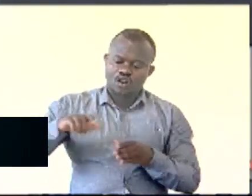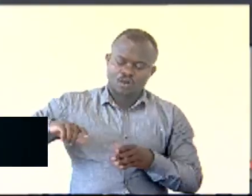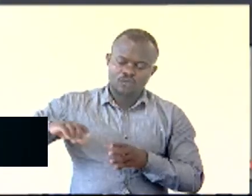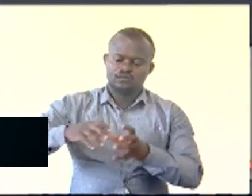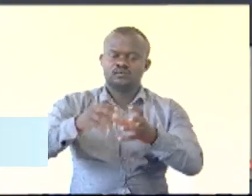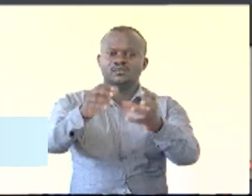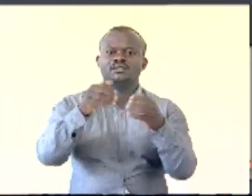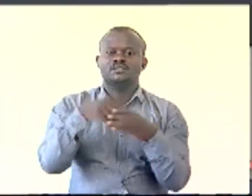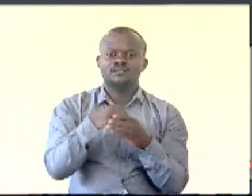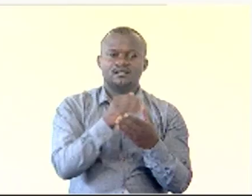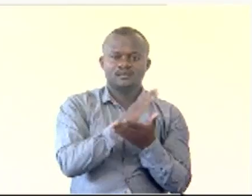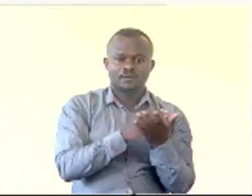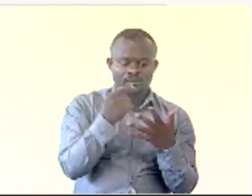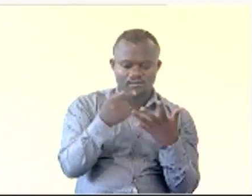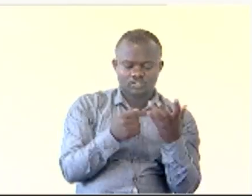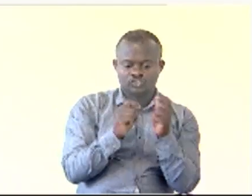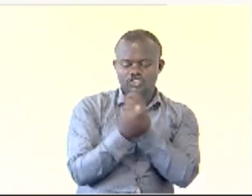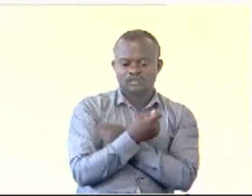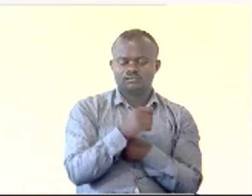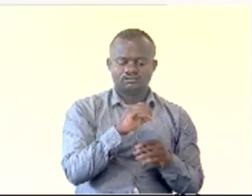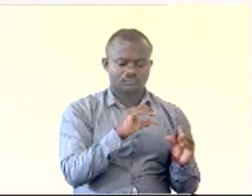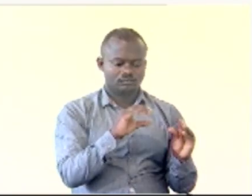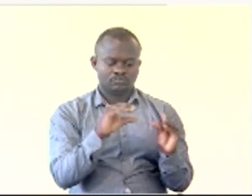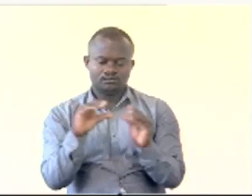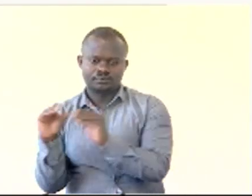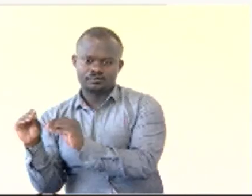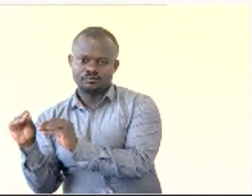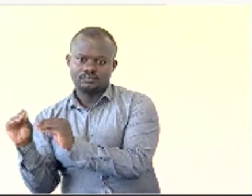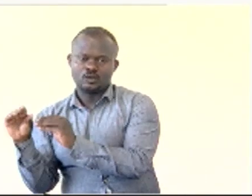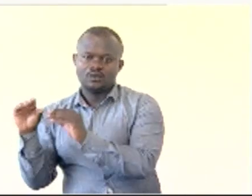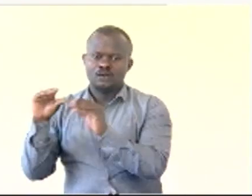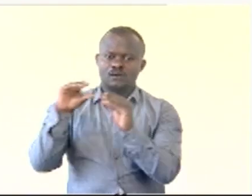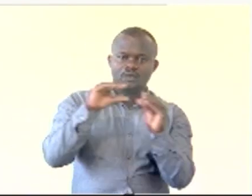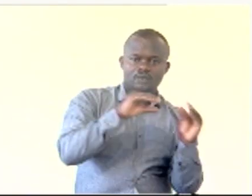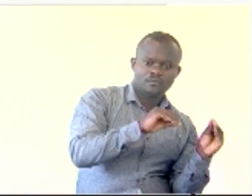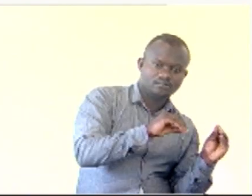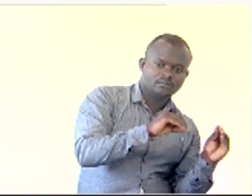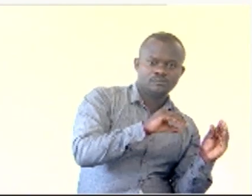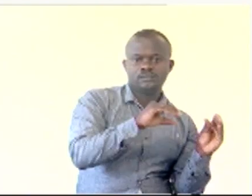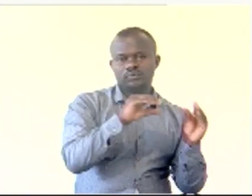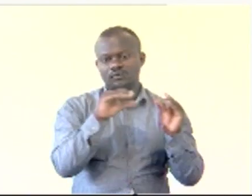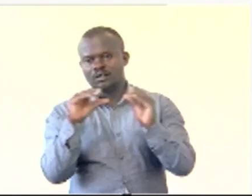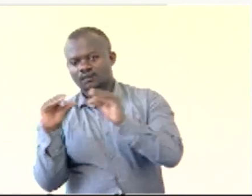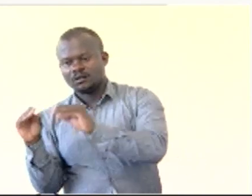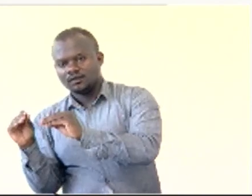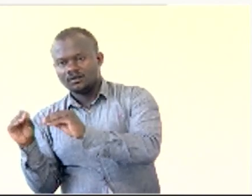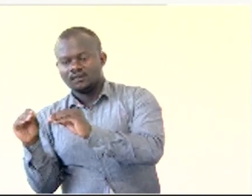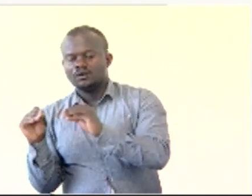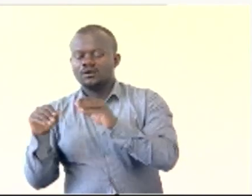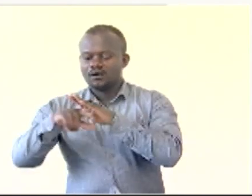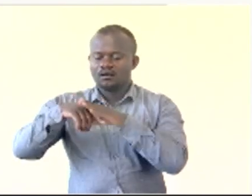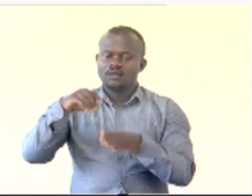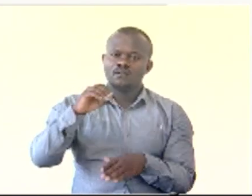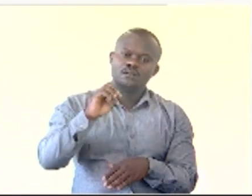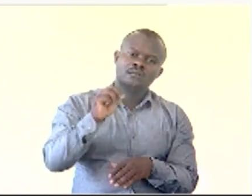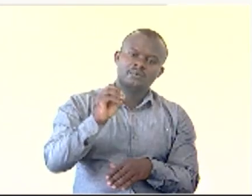changing the position of something. That is movement. I'm moving my hand, but I'm not locomoting my hand. So locomotion meaning able